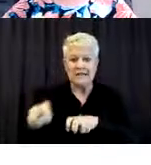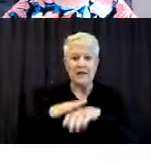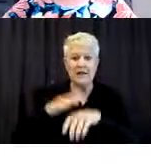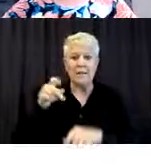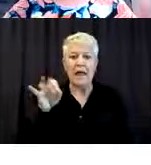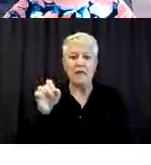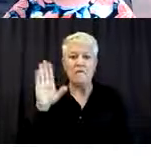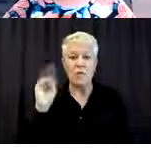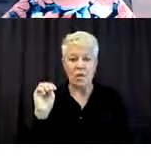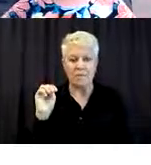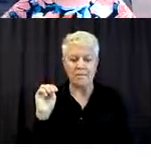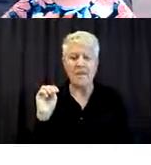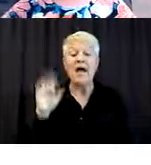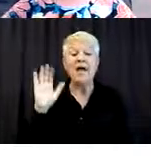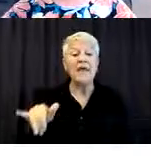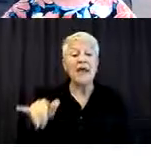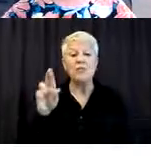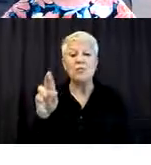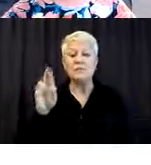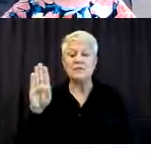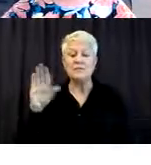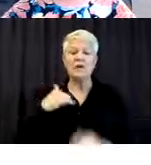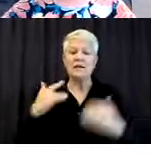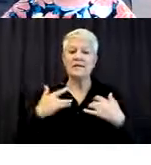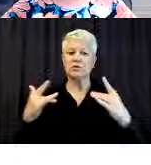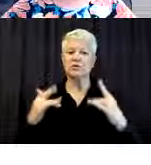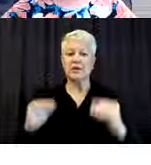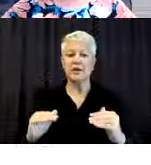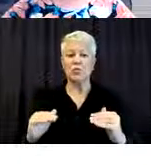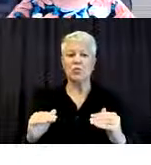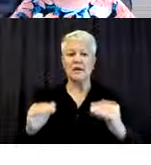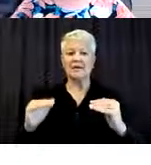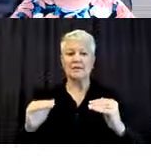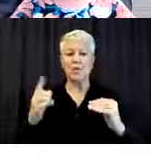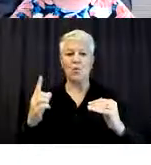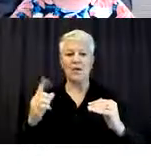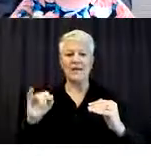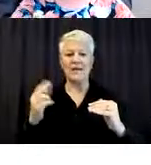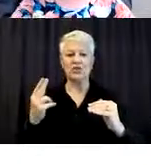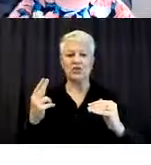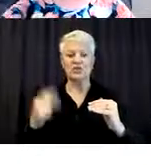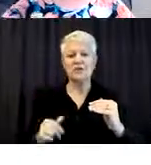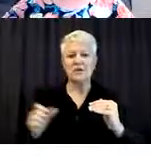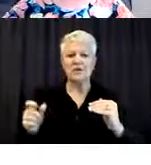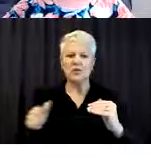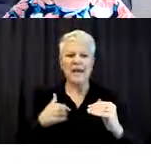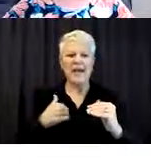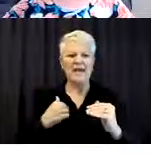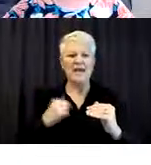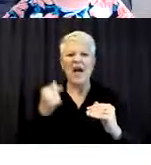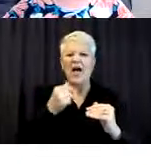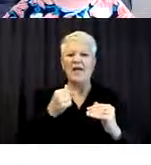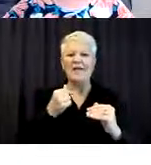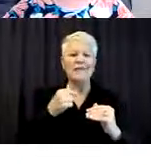The resonance board usually is raised up about 1 inch. So there is a thin